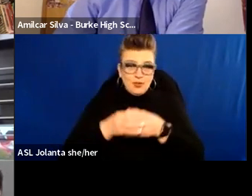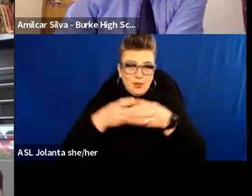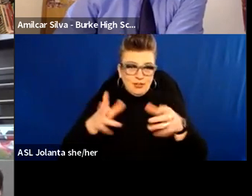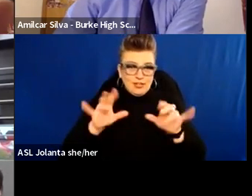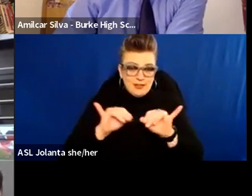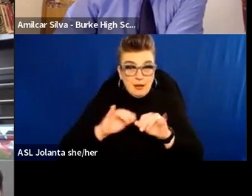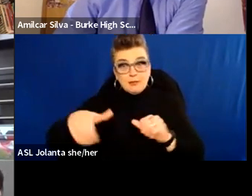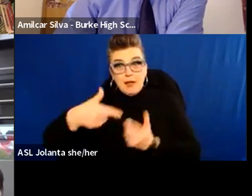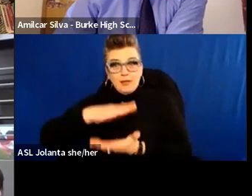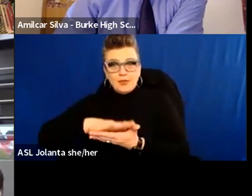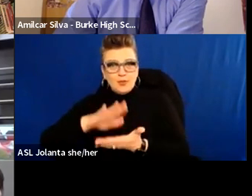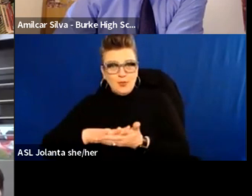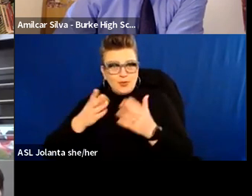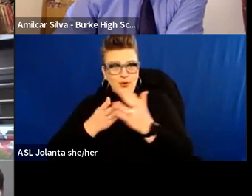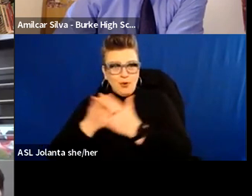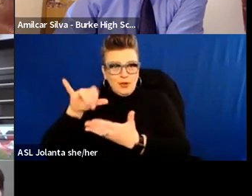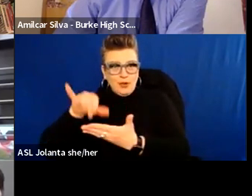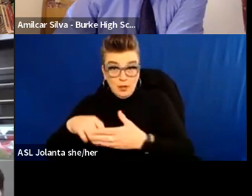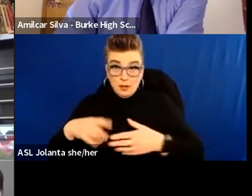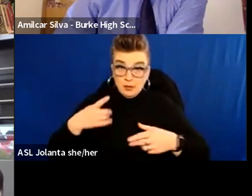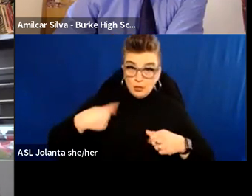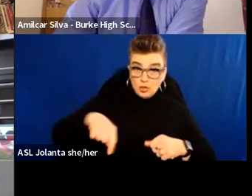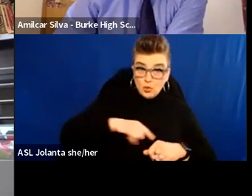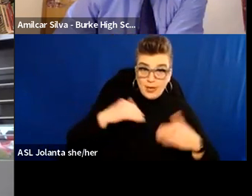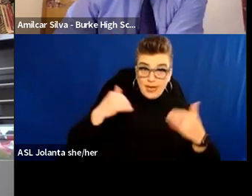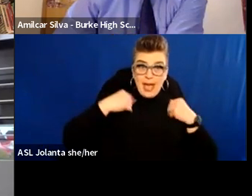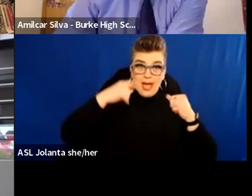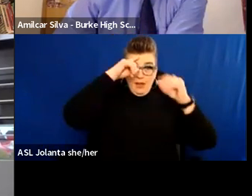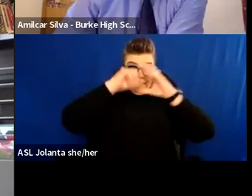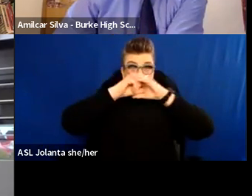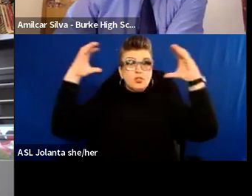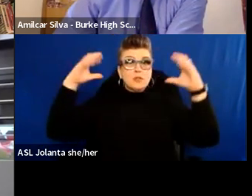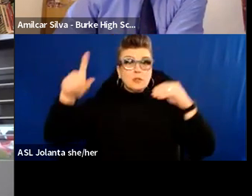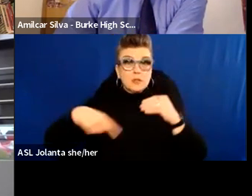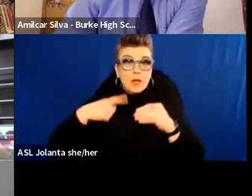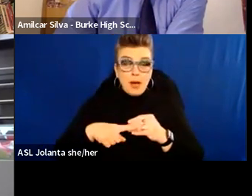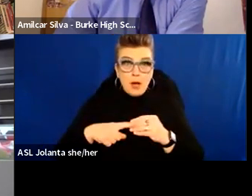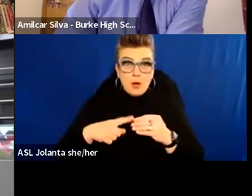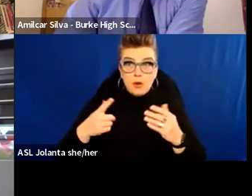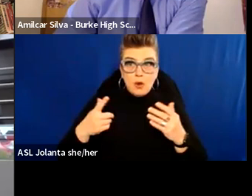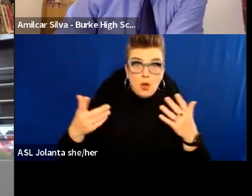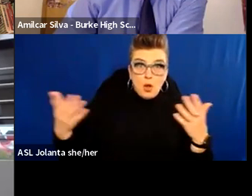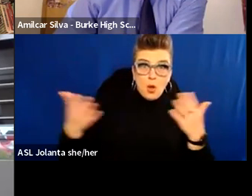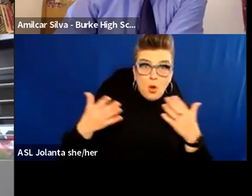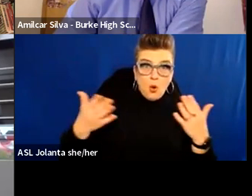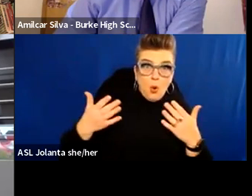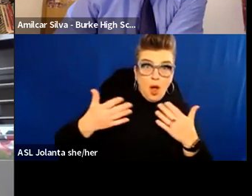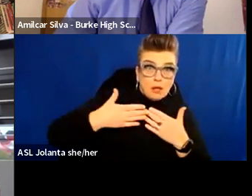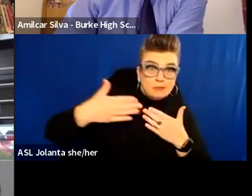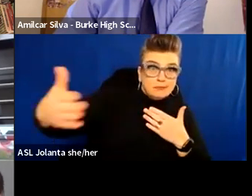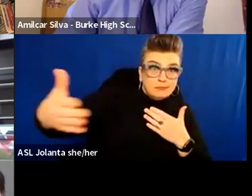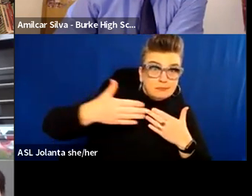other schools are going through that do we have a vision about what our slate of our group of high school